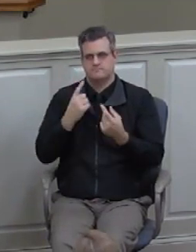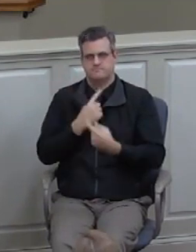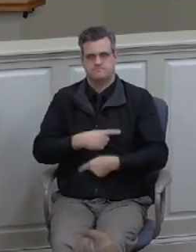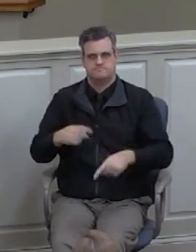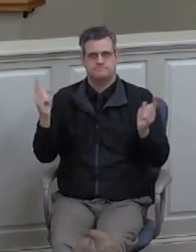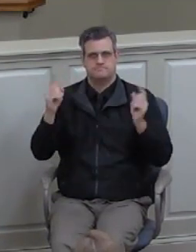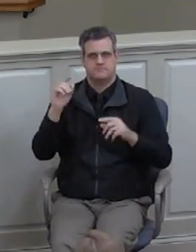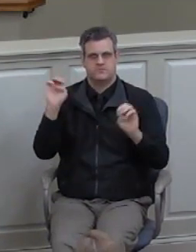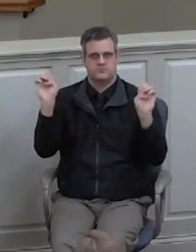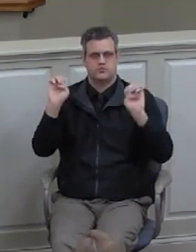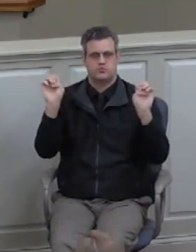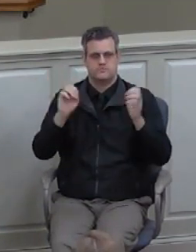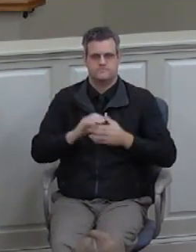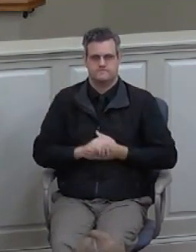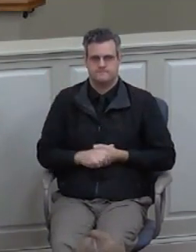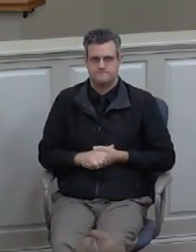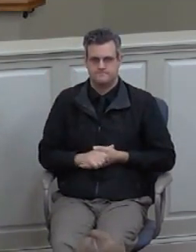emergency.